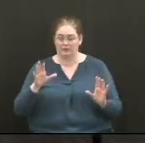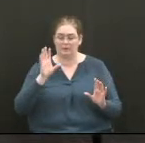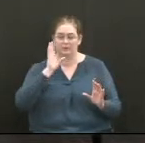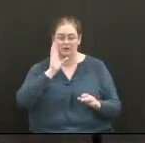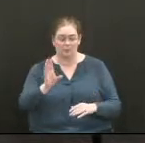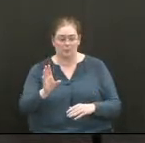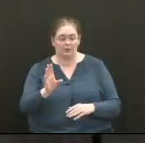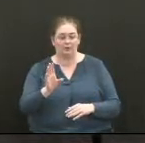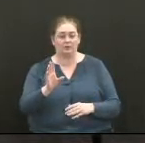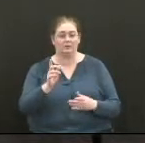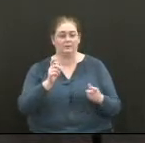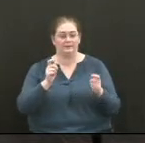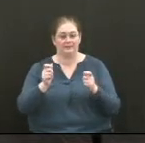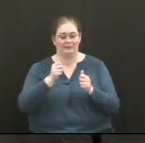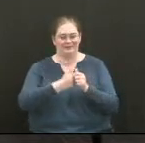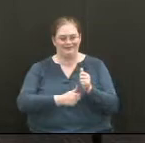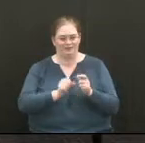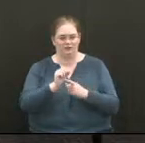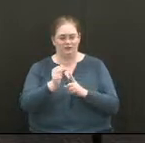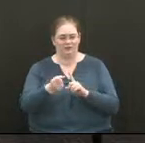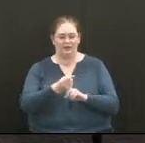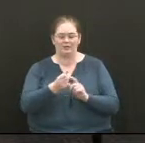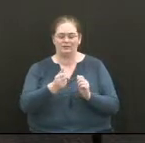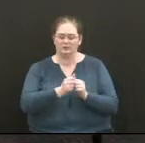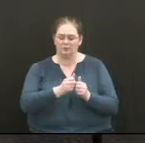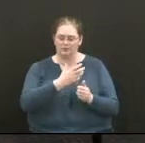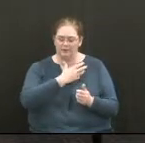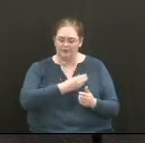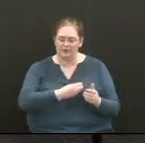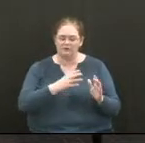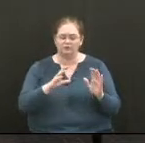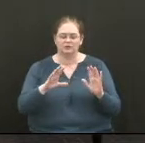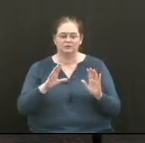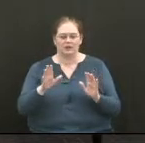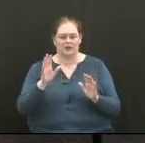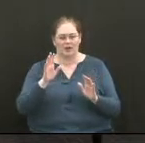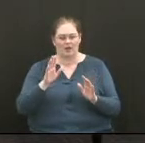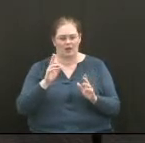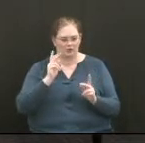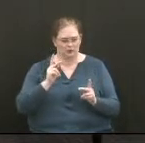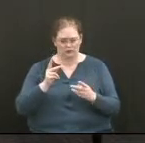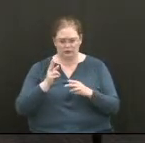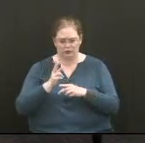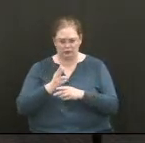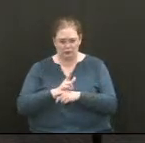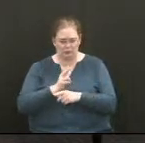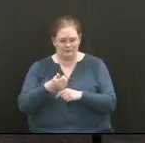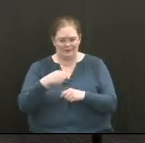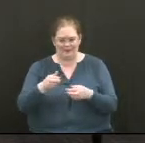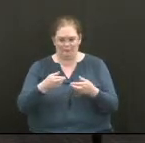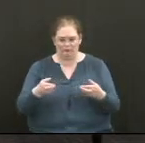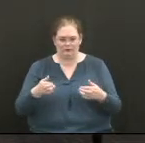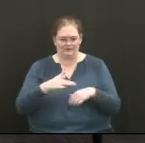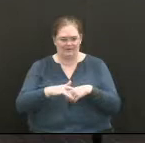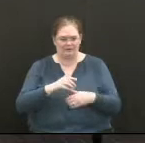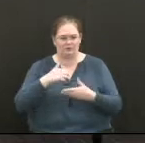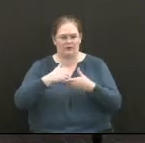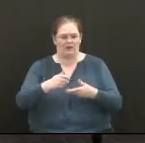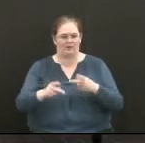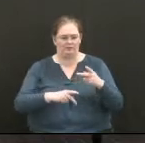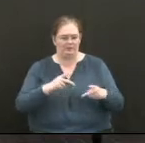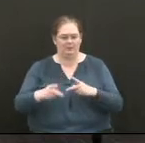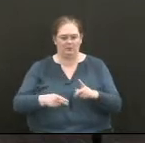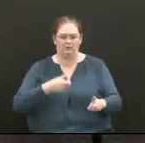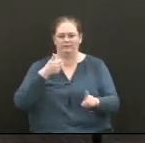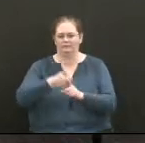be dealing with each case with compassion and looking to use every resource available to help people that have fallen on